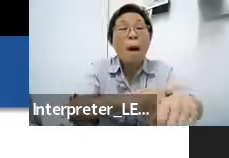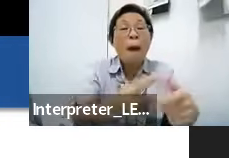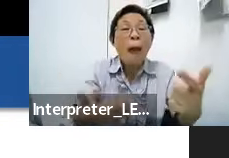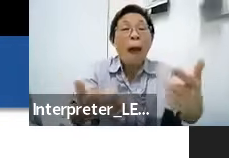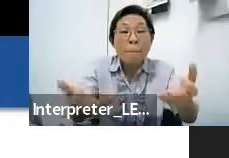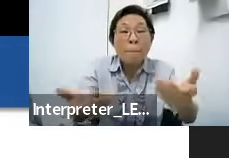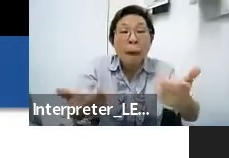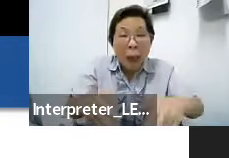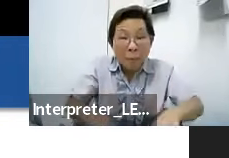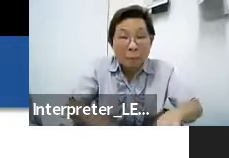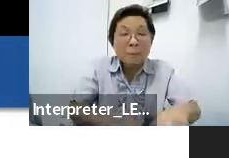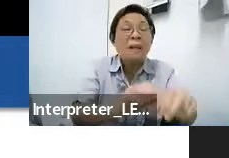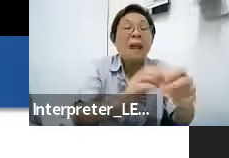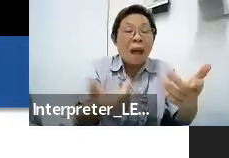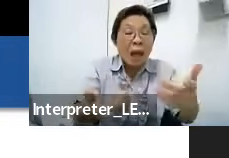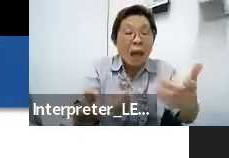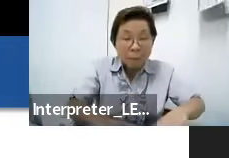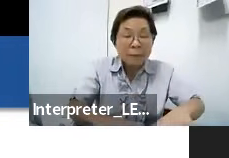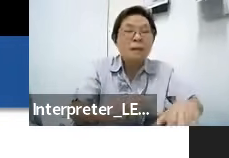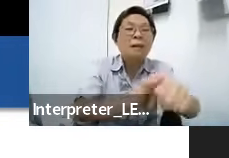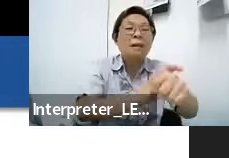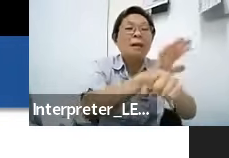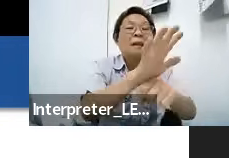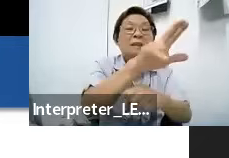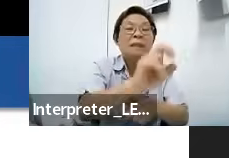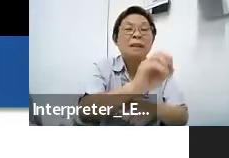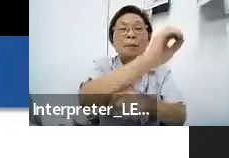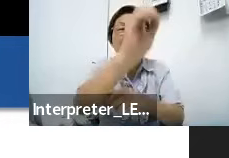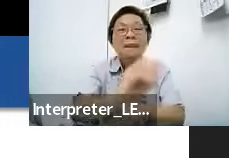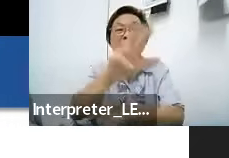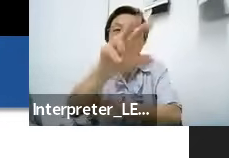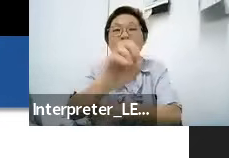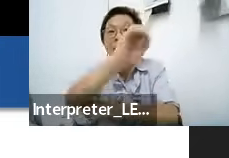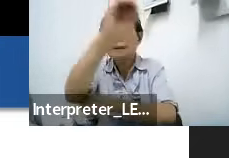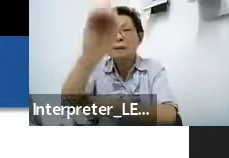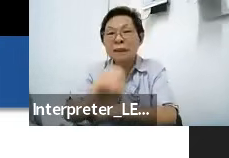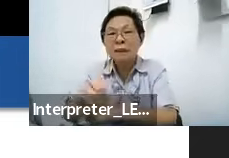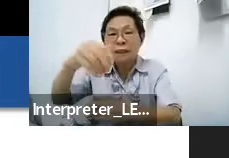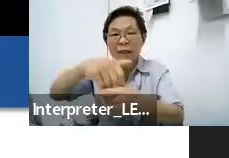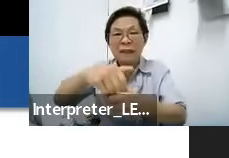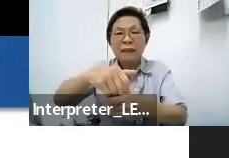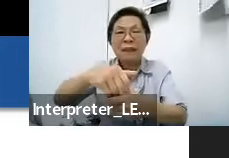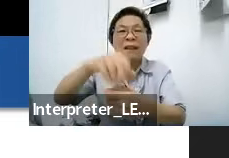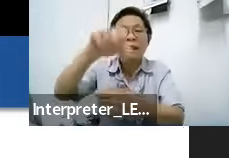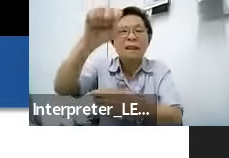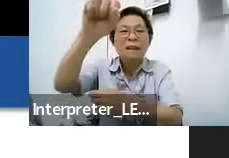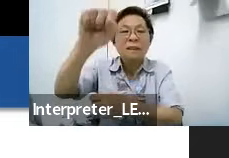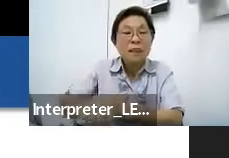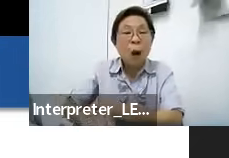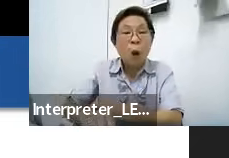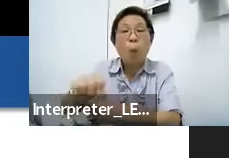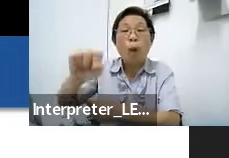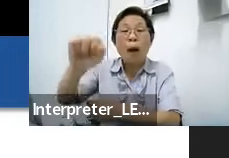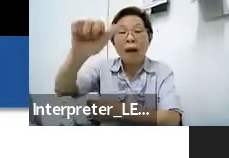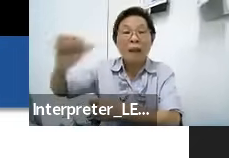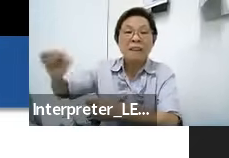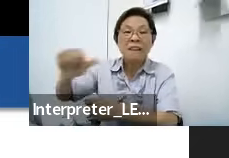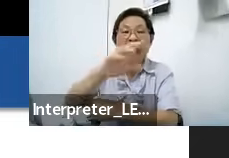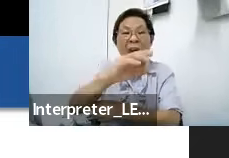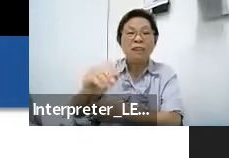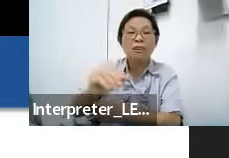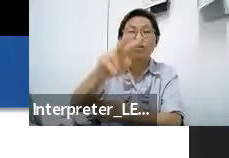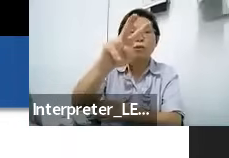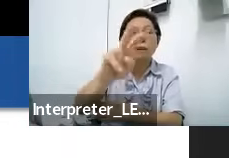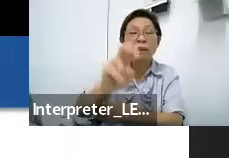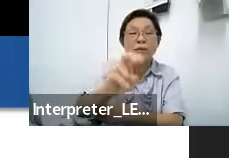education crisis. There's 30% of countries in Central and South Asia and 20% of countries